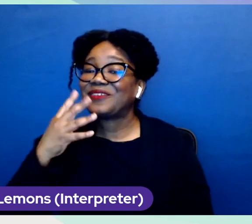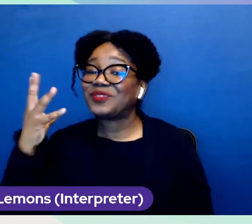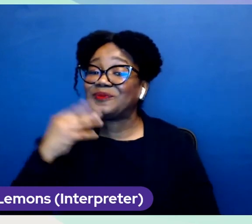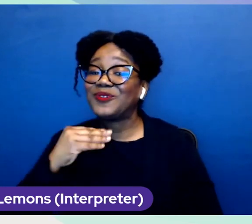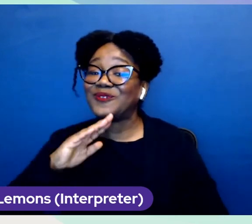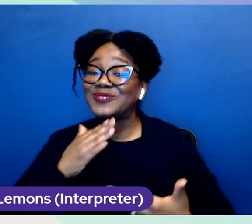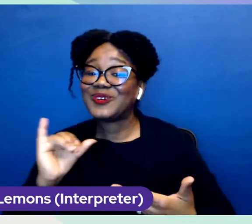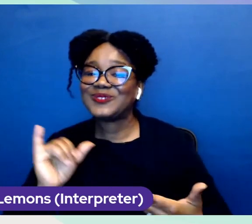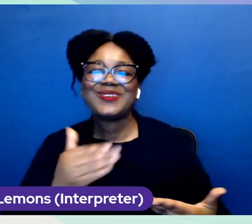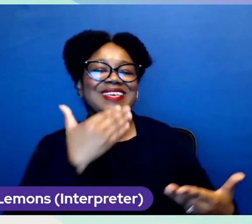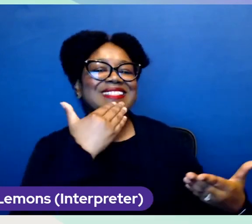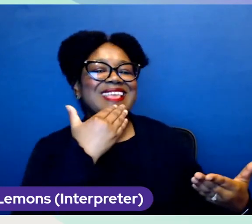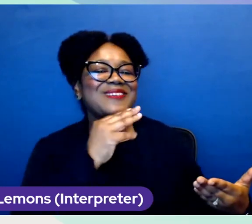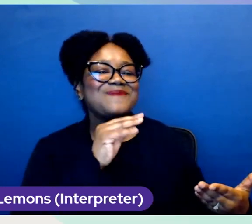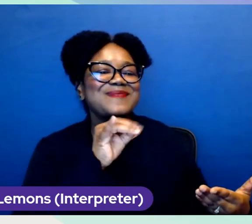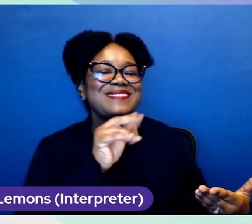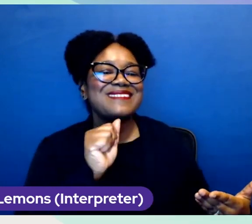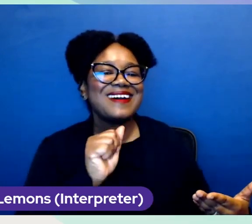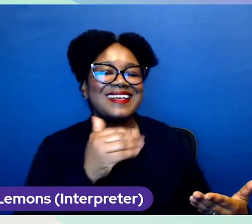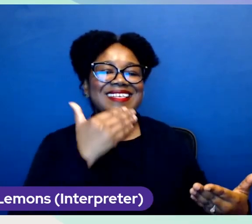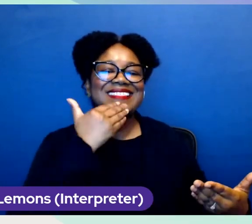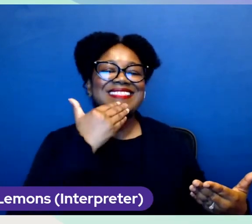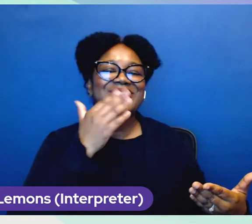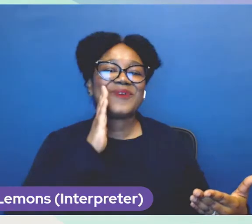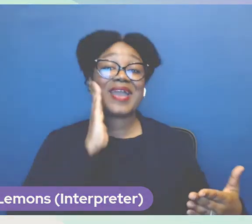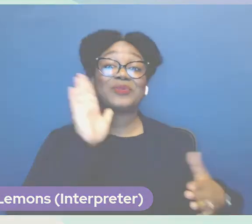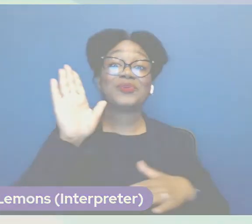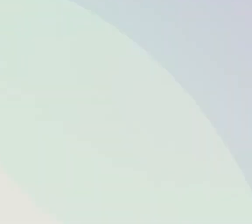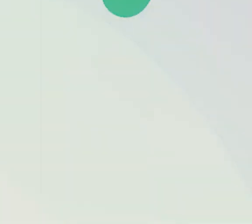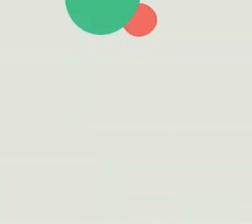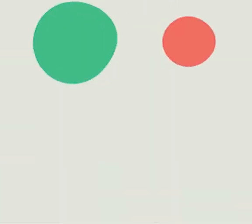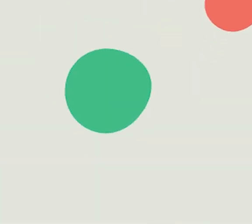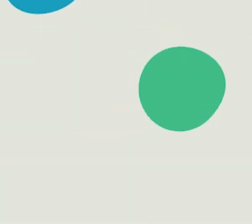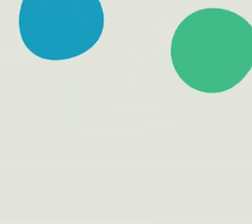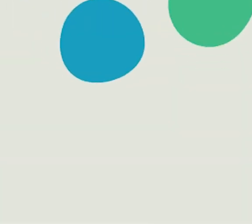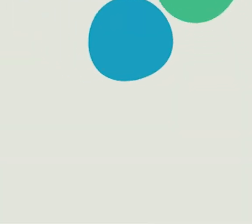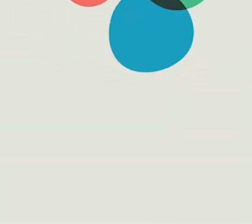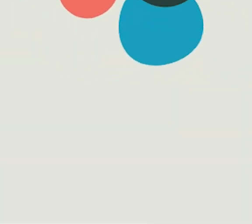Thank you, everybody. And good night from Kenya.